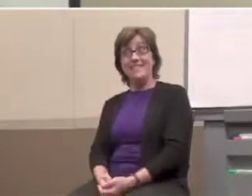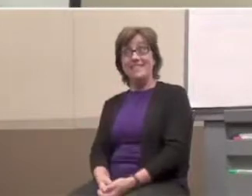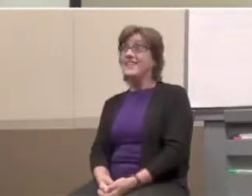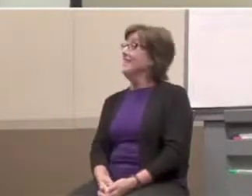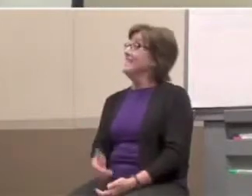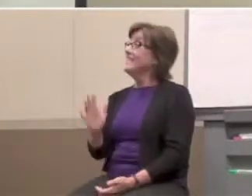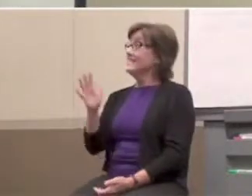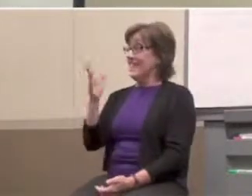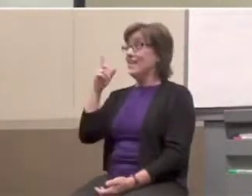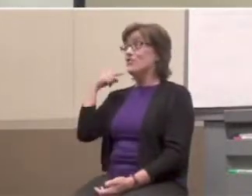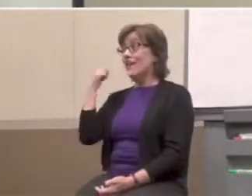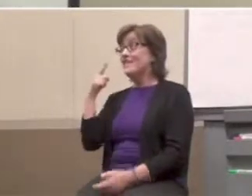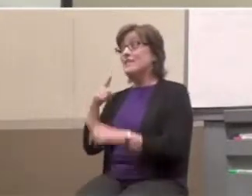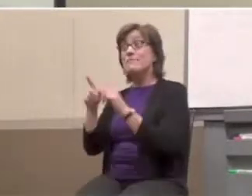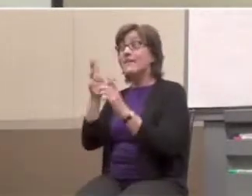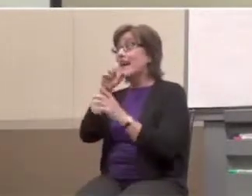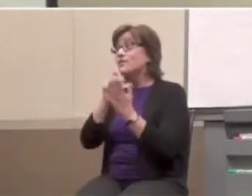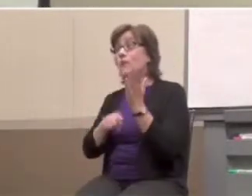what? It works.